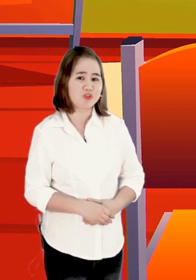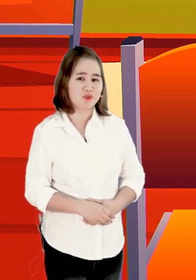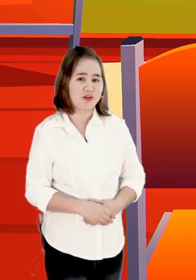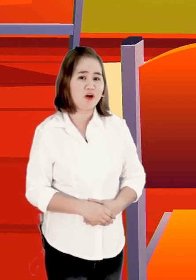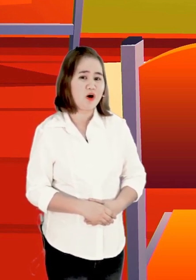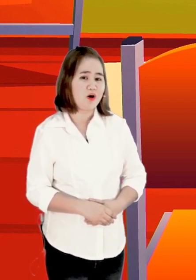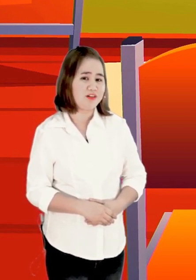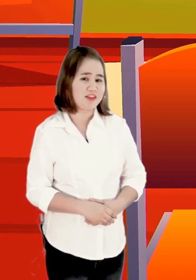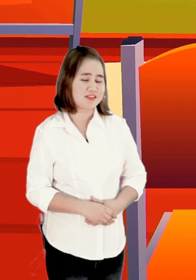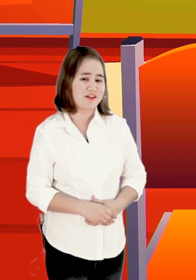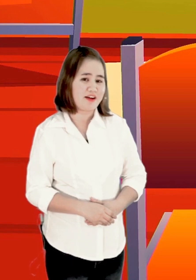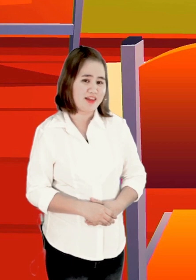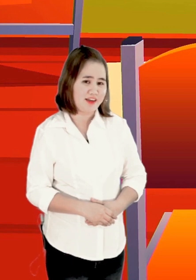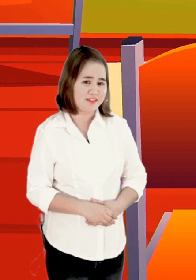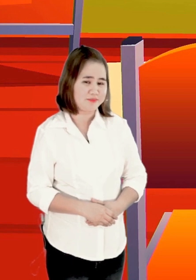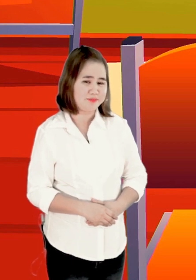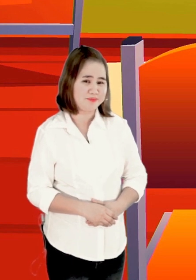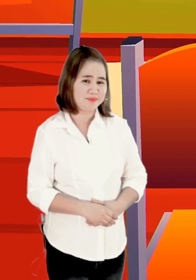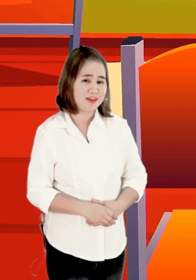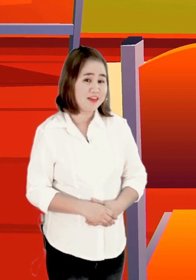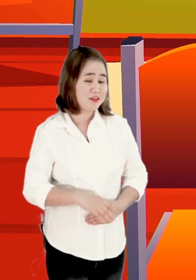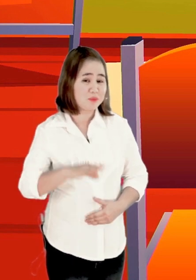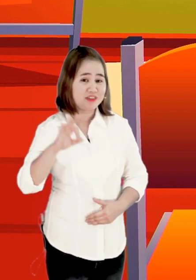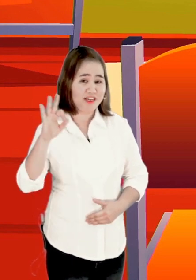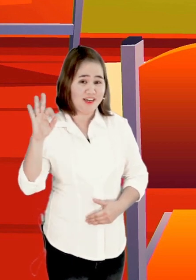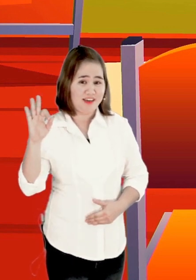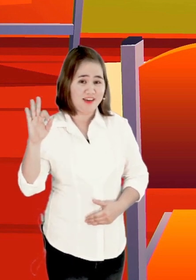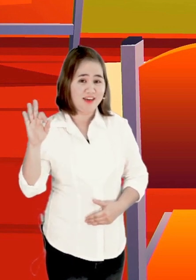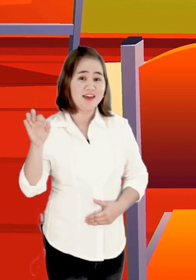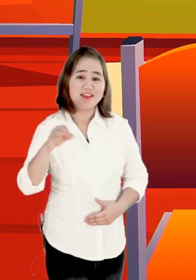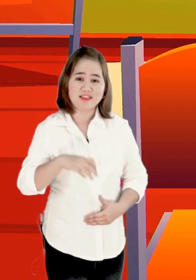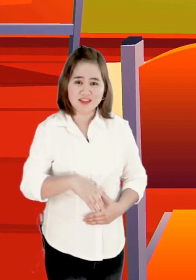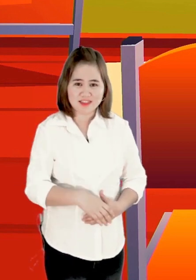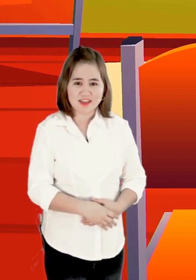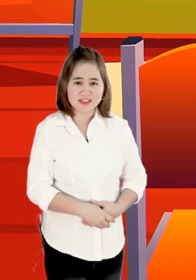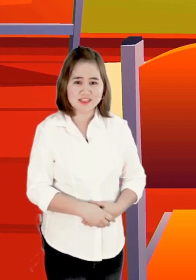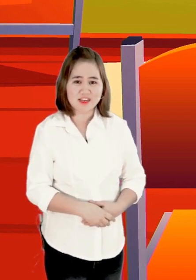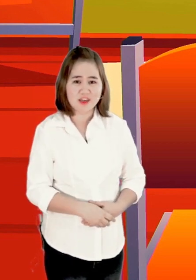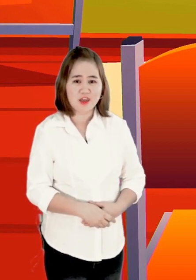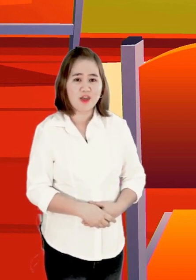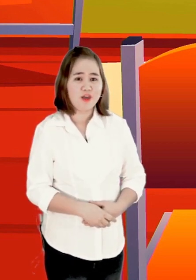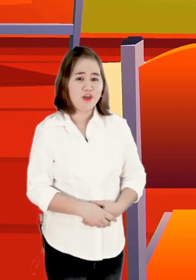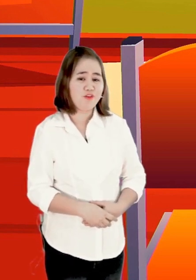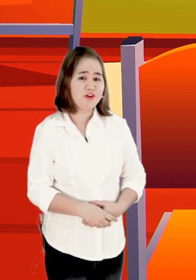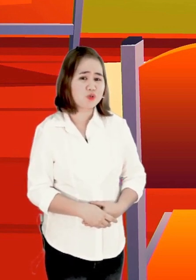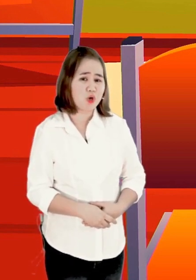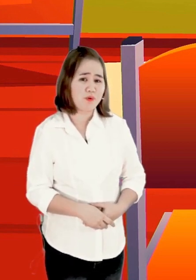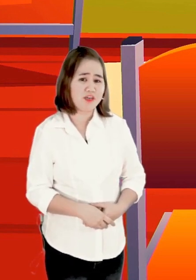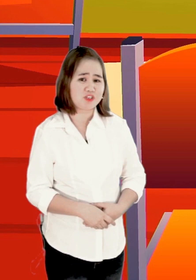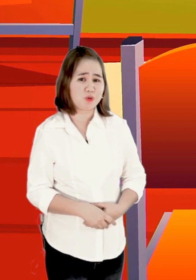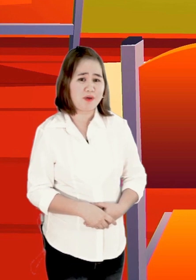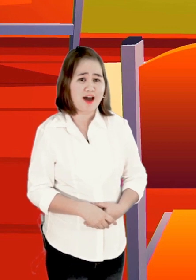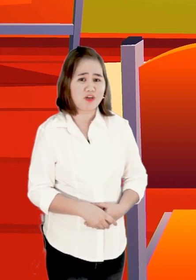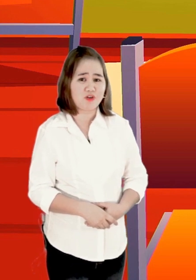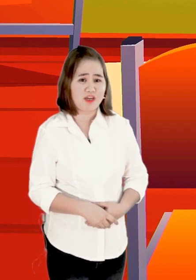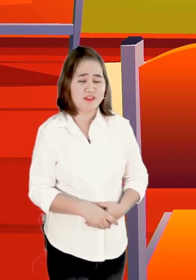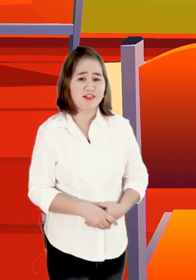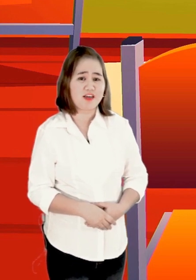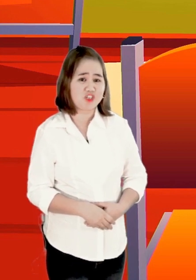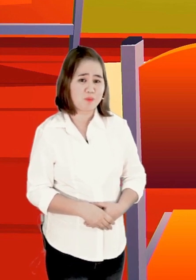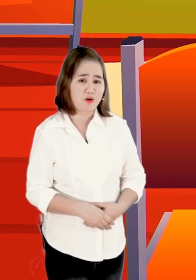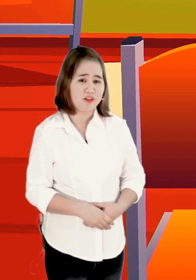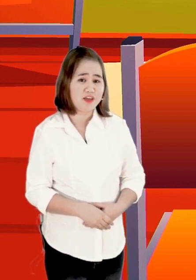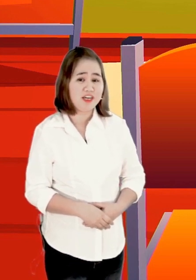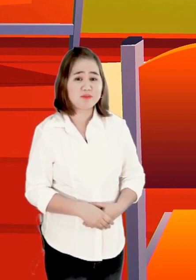to ensure all texts are aligned. Number 3. Neatness. If a drawing is to be accurate